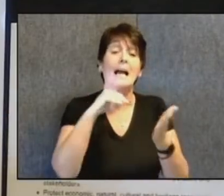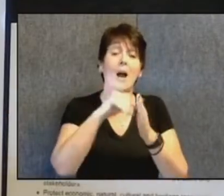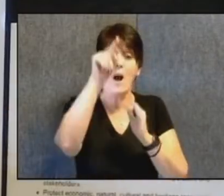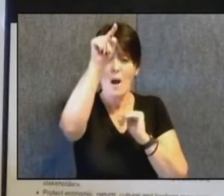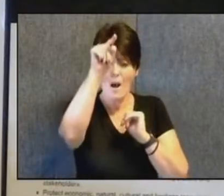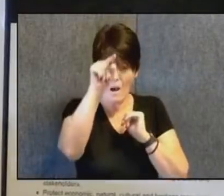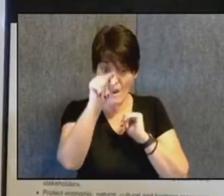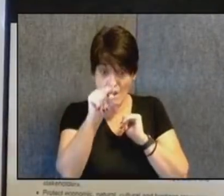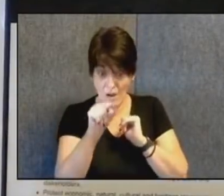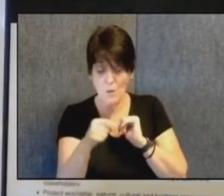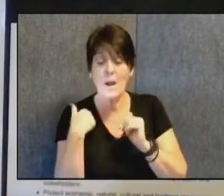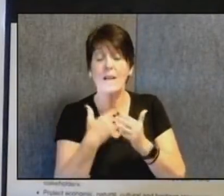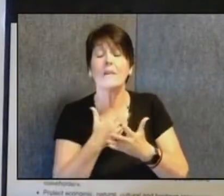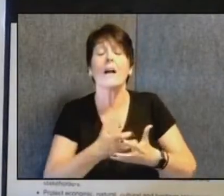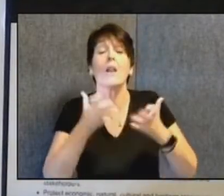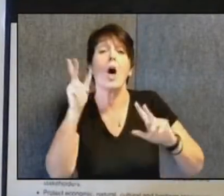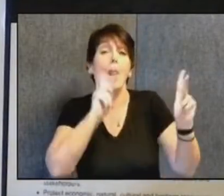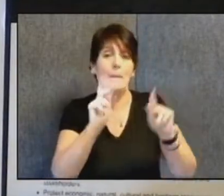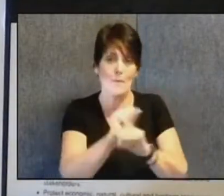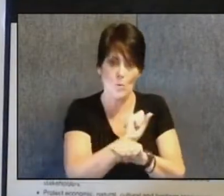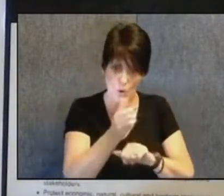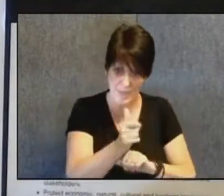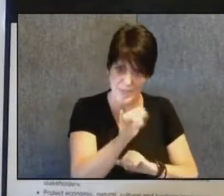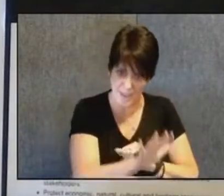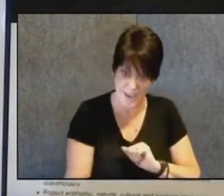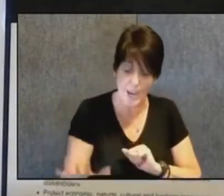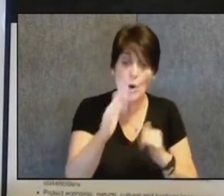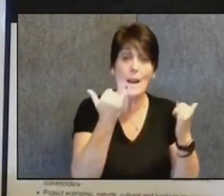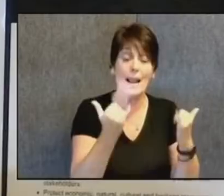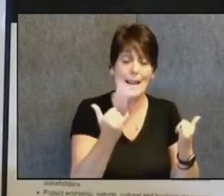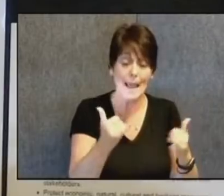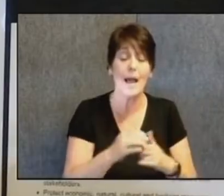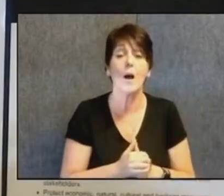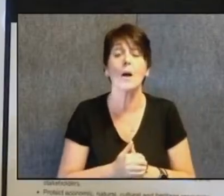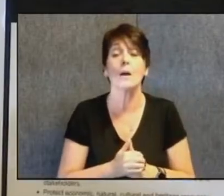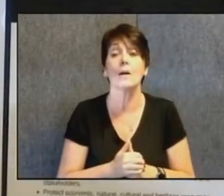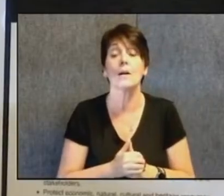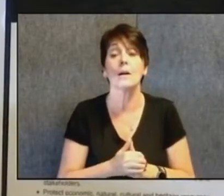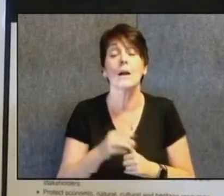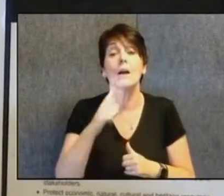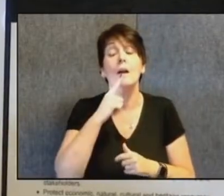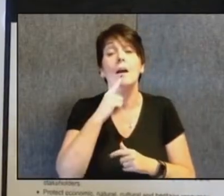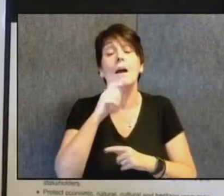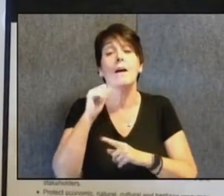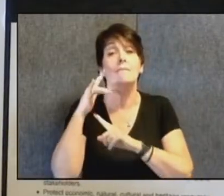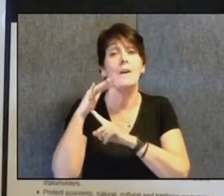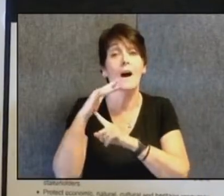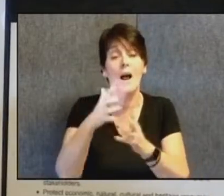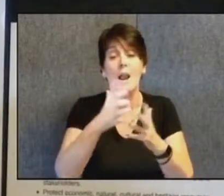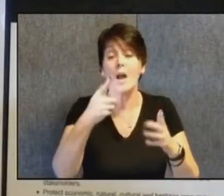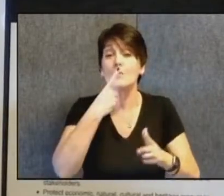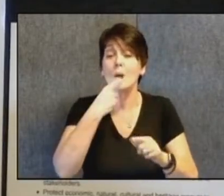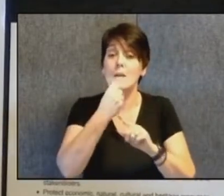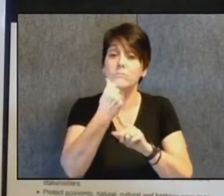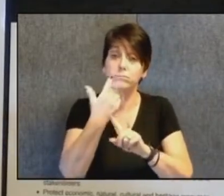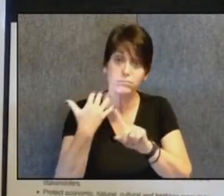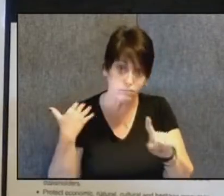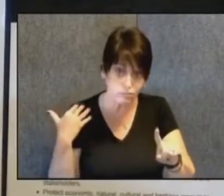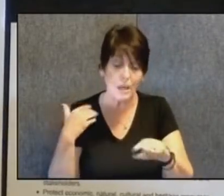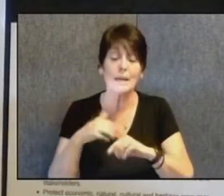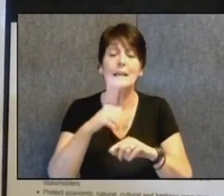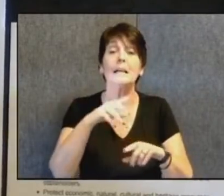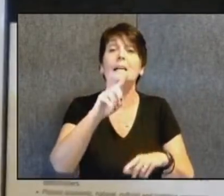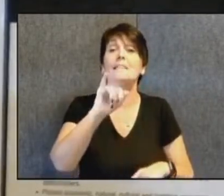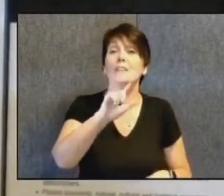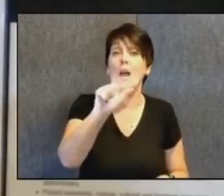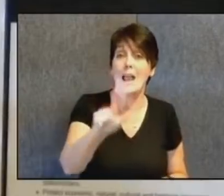way down. We have a lot of folks staffed in that area now. Retardant, fixed wing was dropping a ton of retardant into Division L